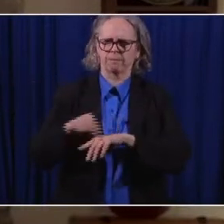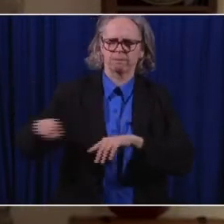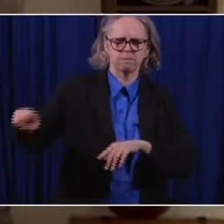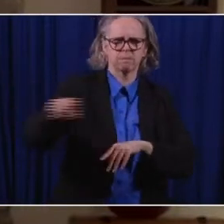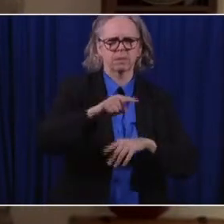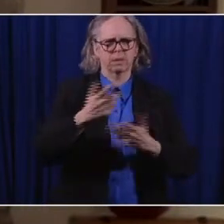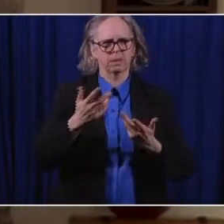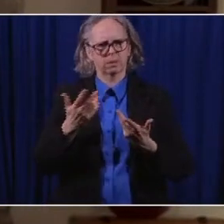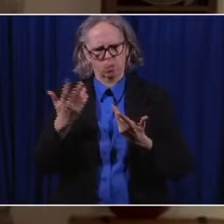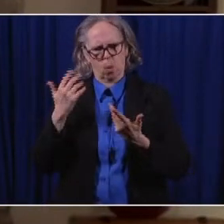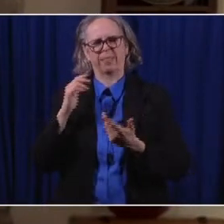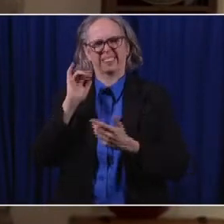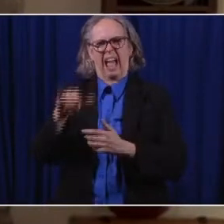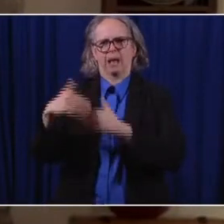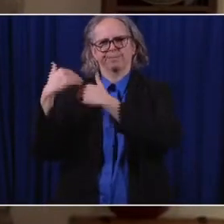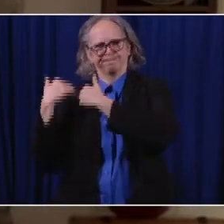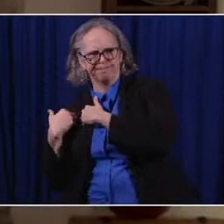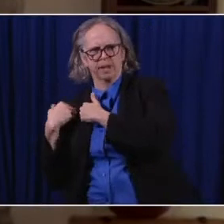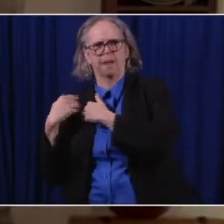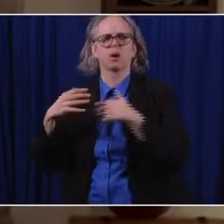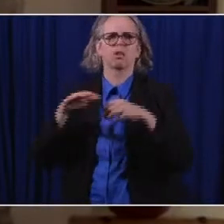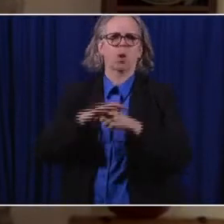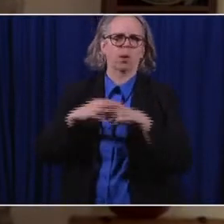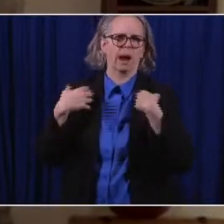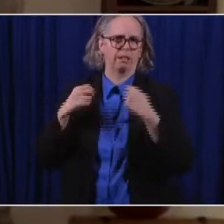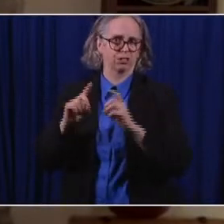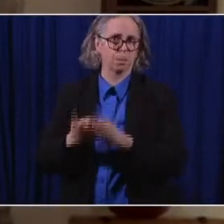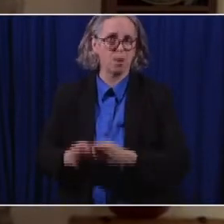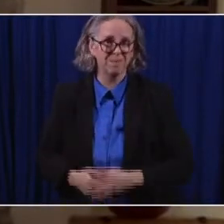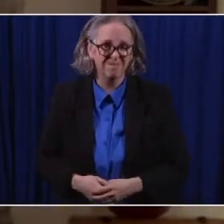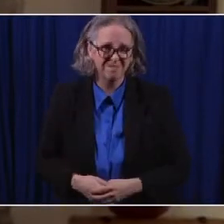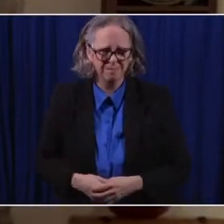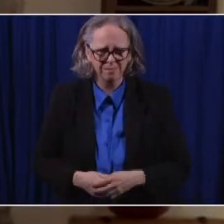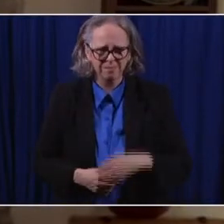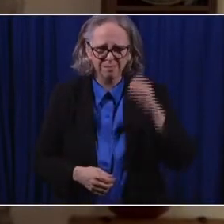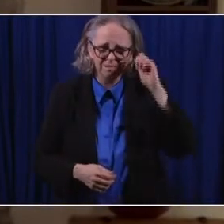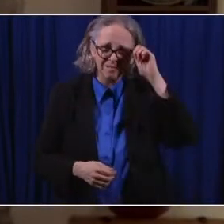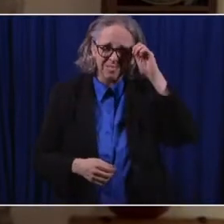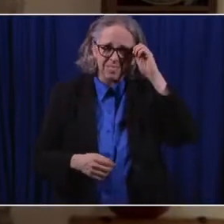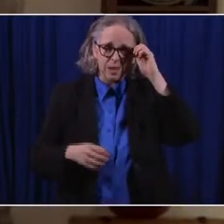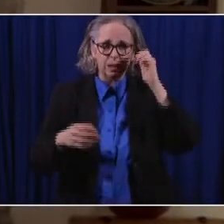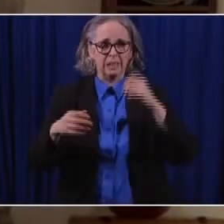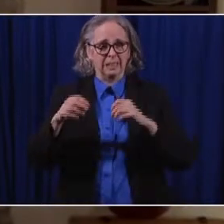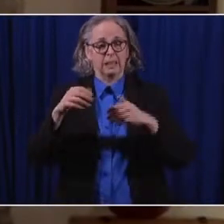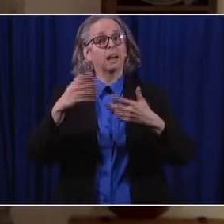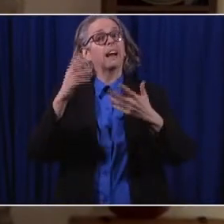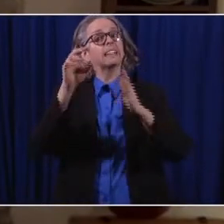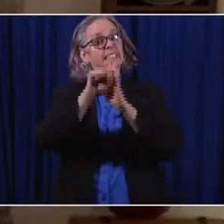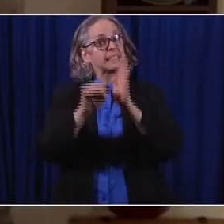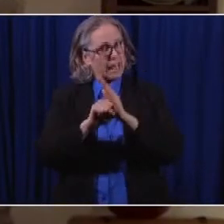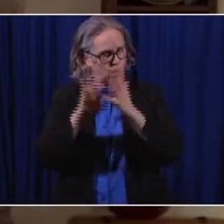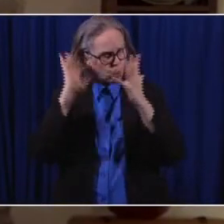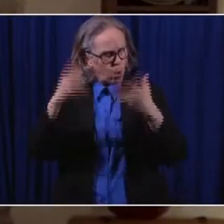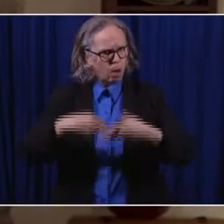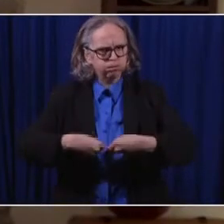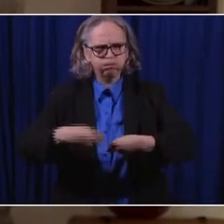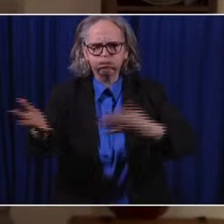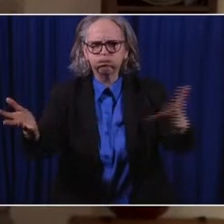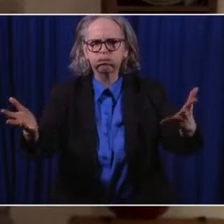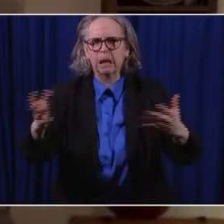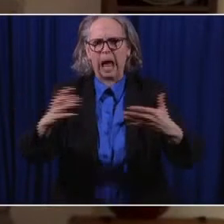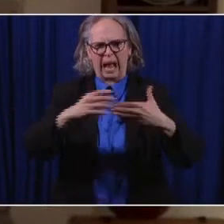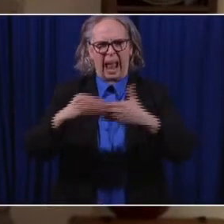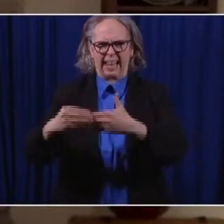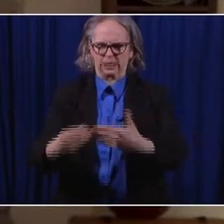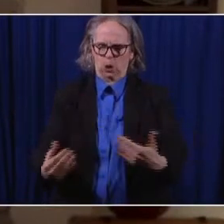vaccinating. So we will be providing the health departments today with this guidance. At the